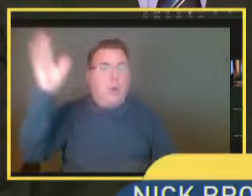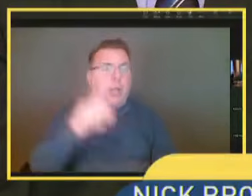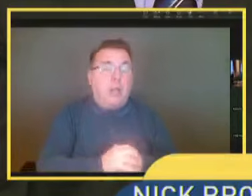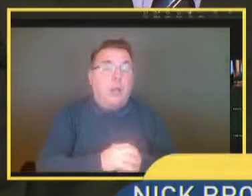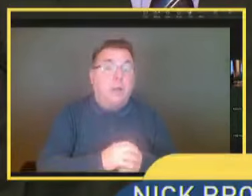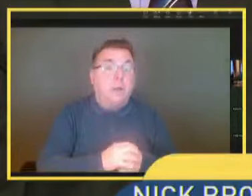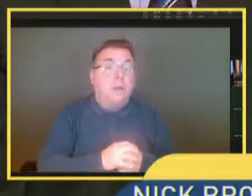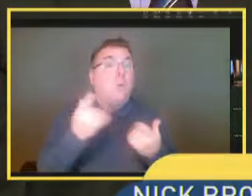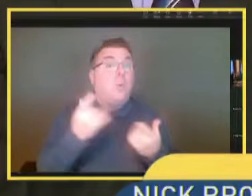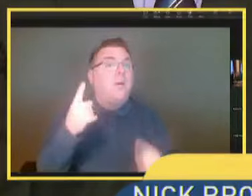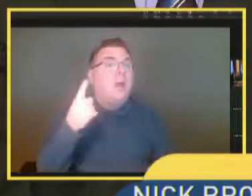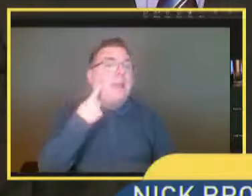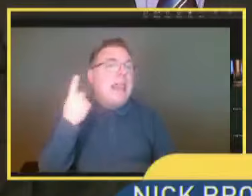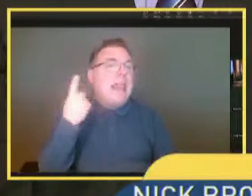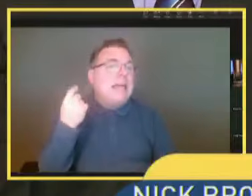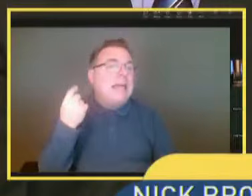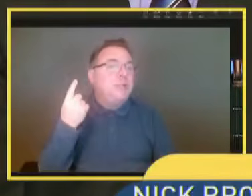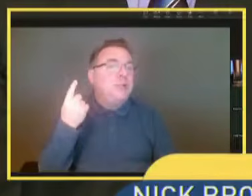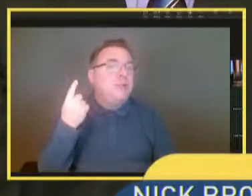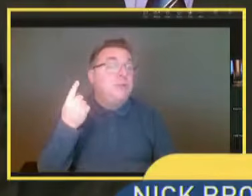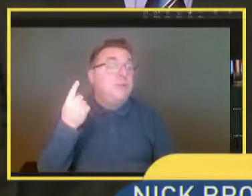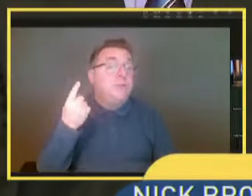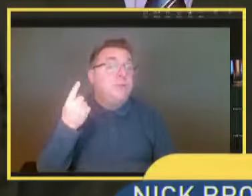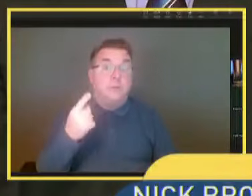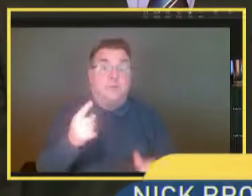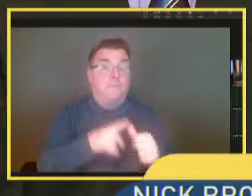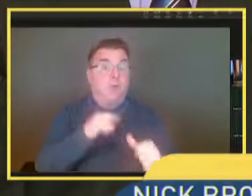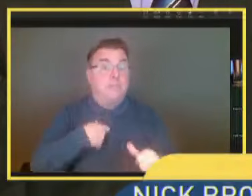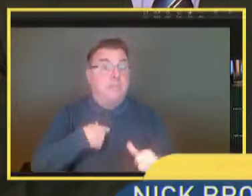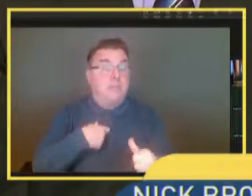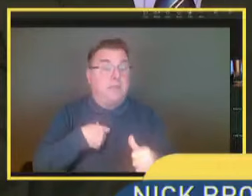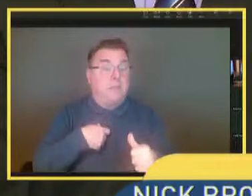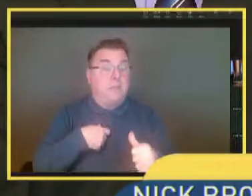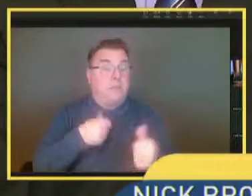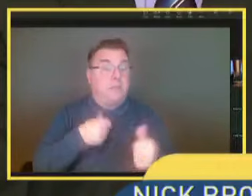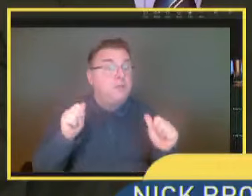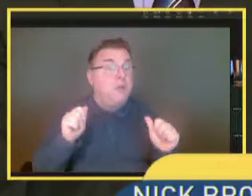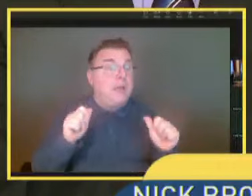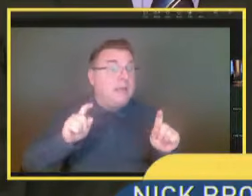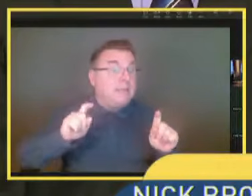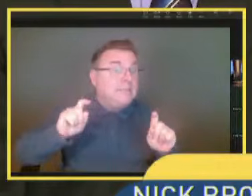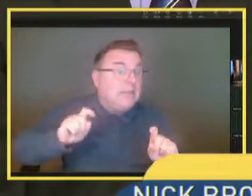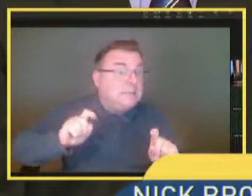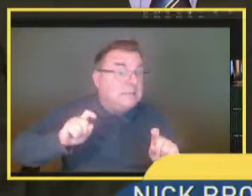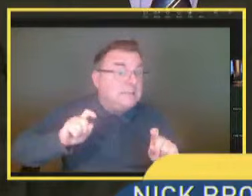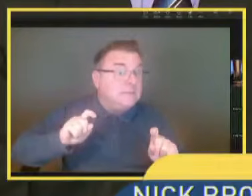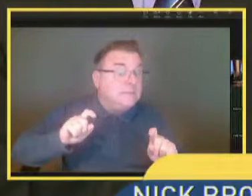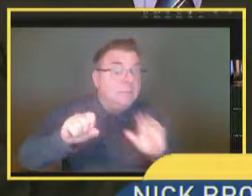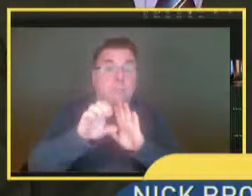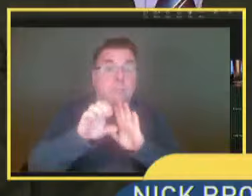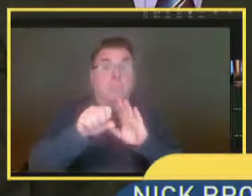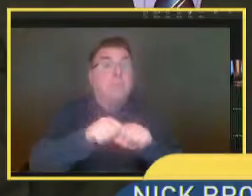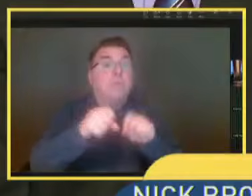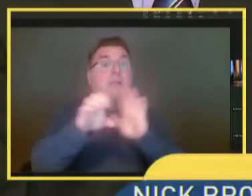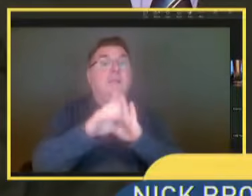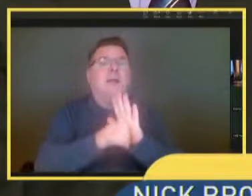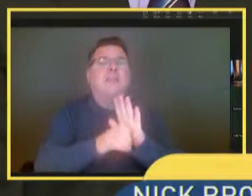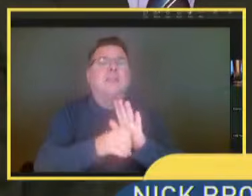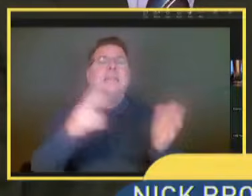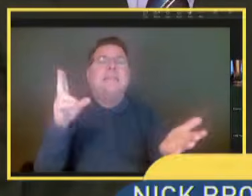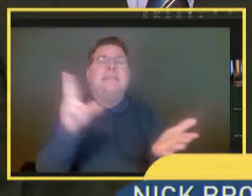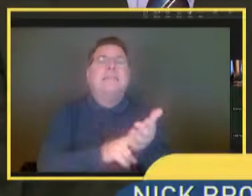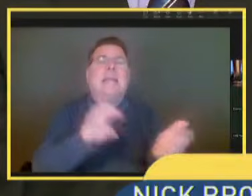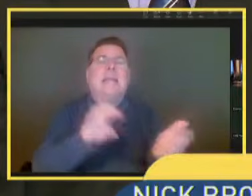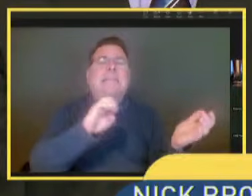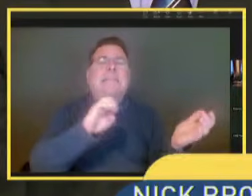a year ago. Because from day one, he started with violating the United States Constitution by signing an executive order to try to